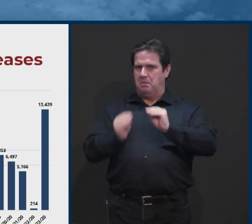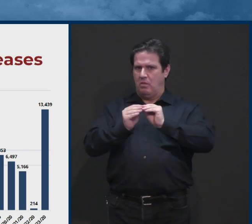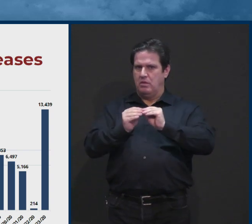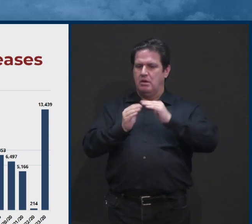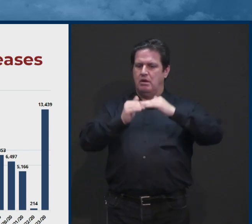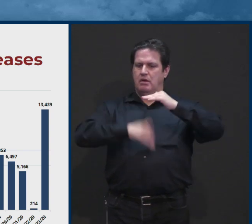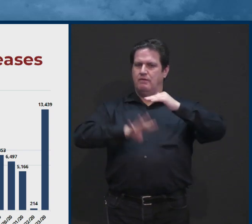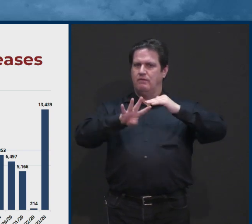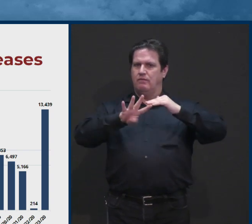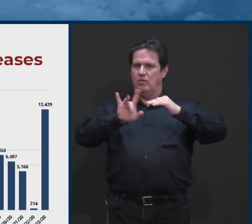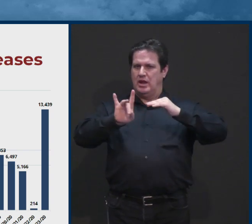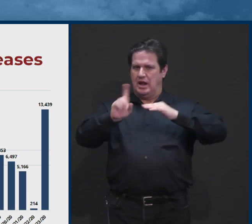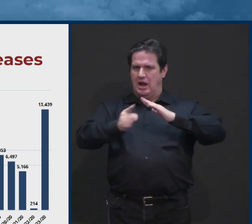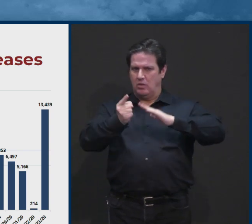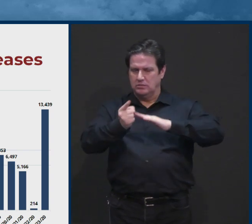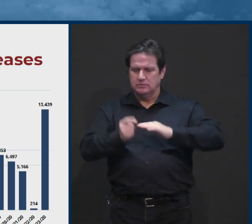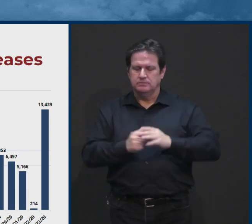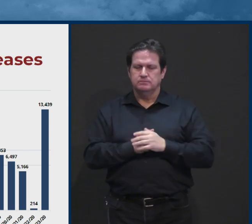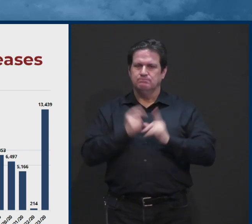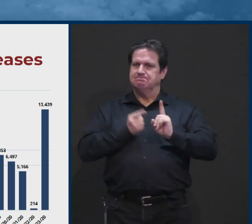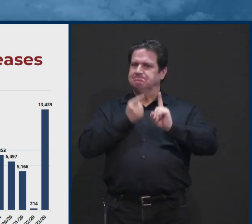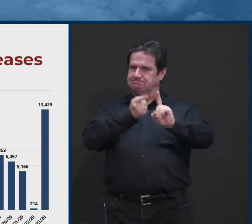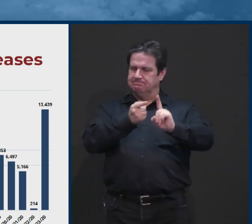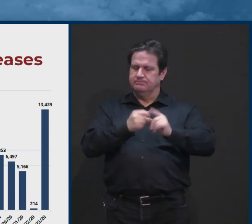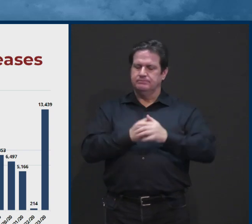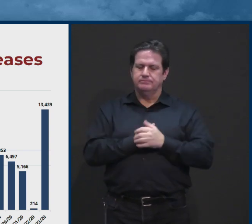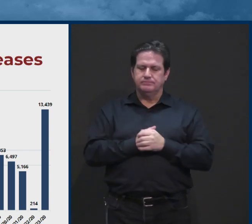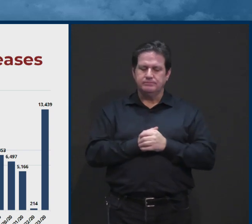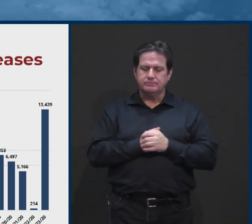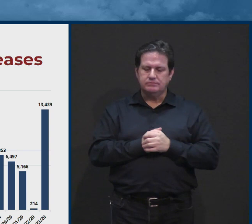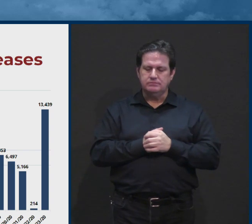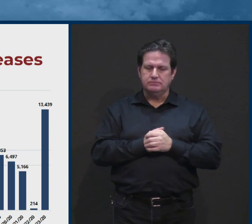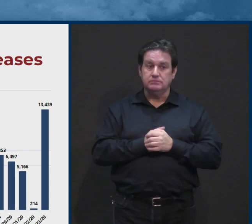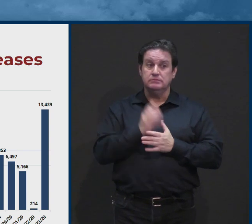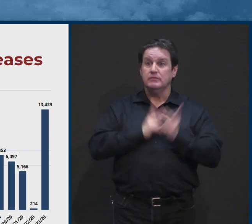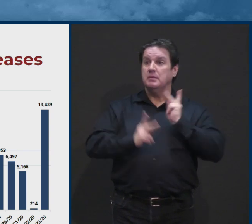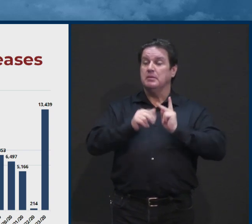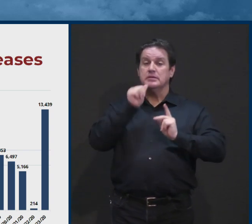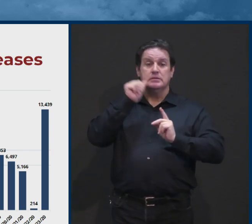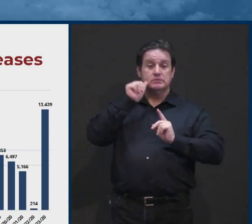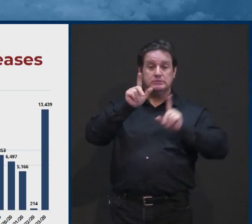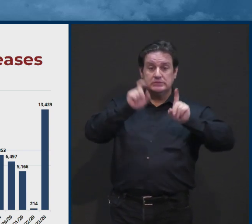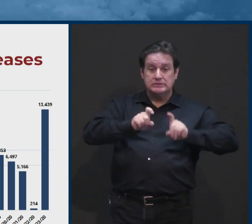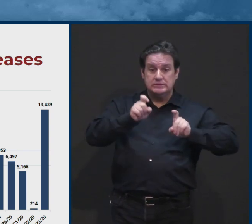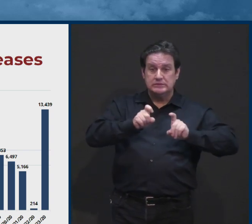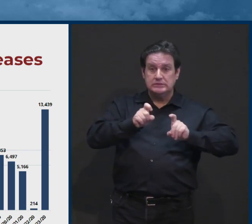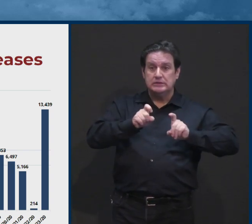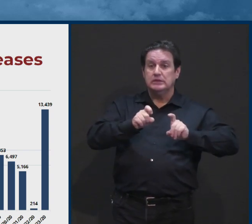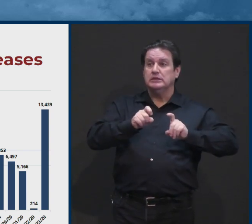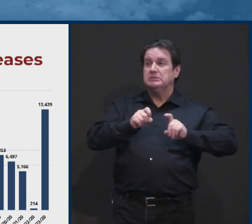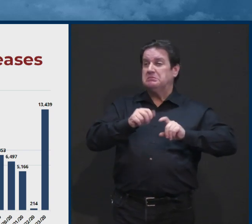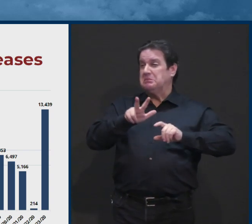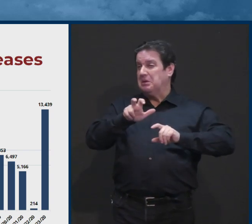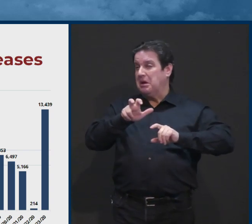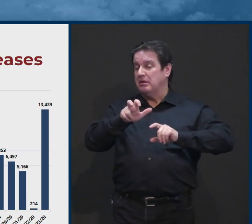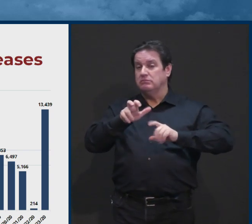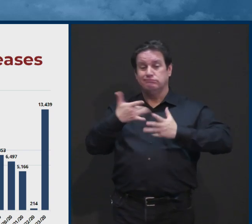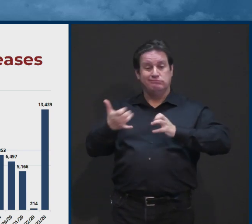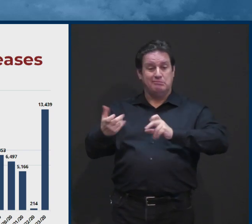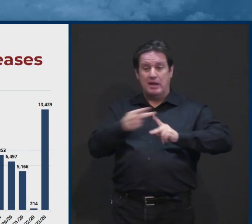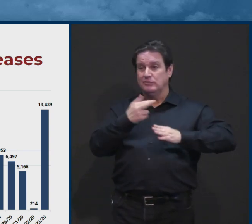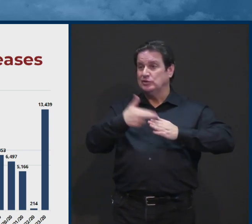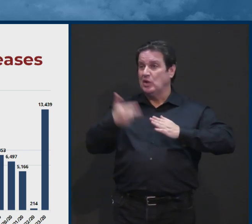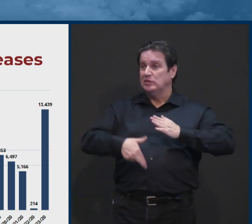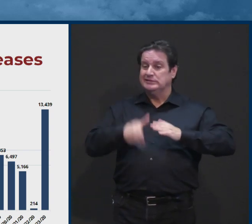the 48-hour period with all indications right now. Some people that took their test yesterday, I checked before you came down here, about 300 of them already have the